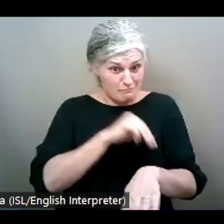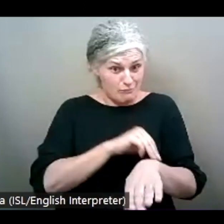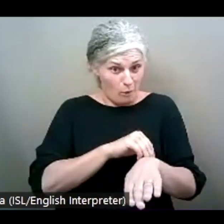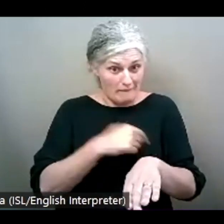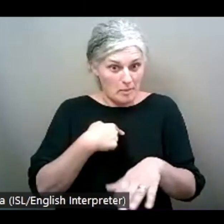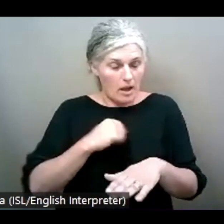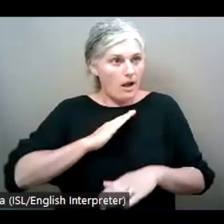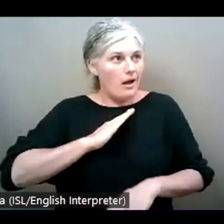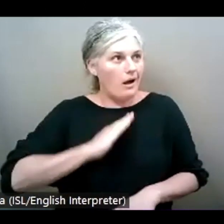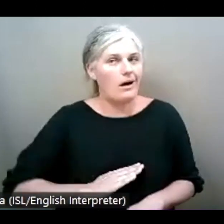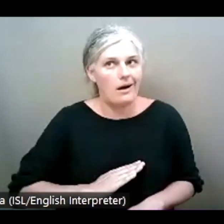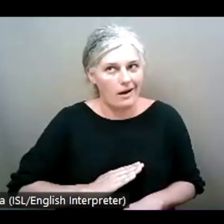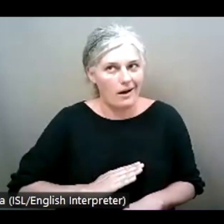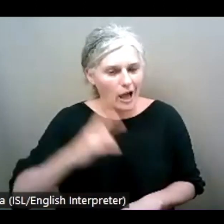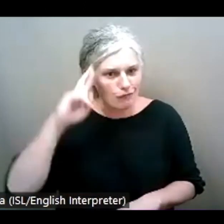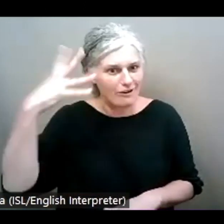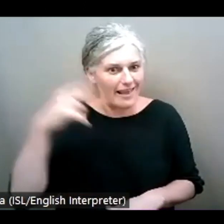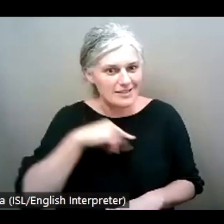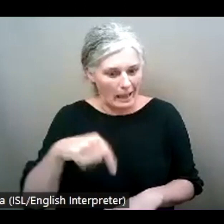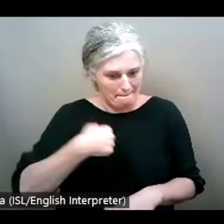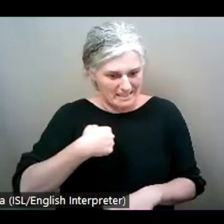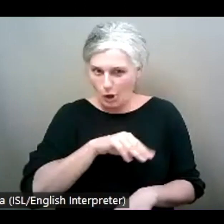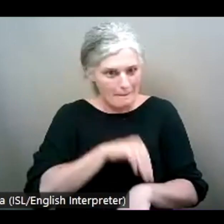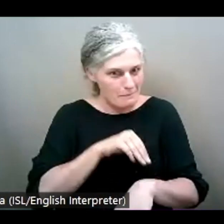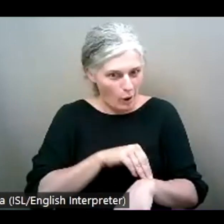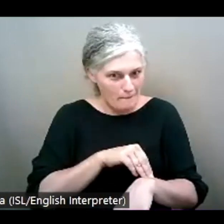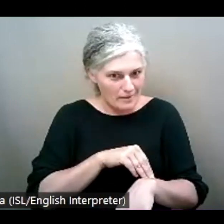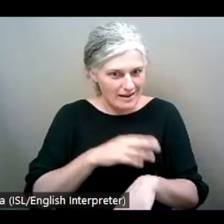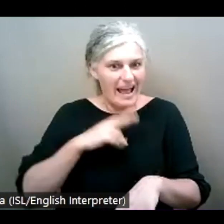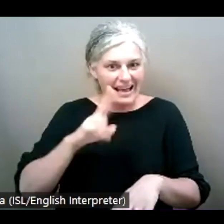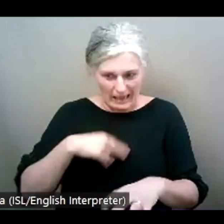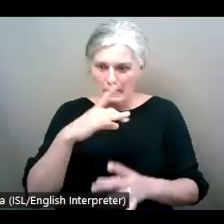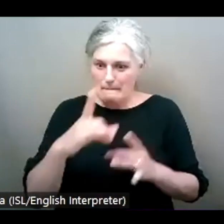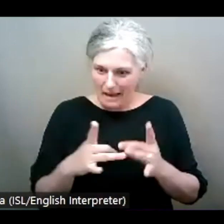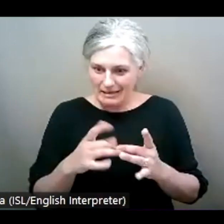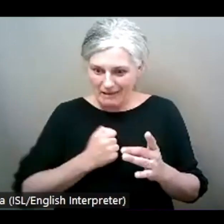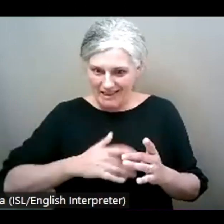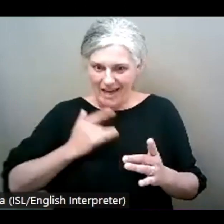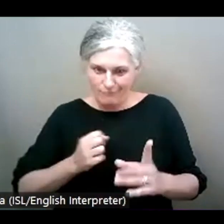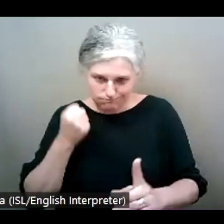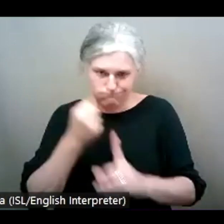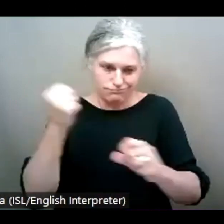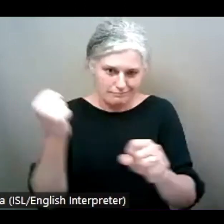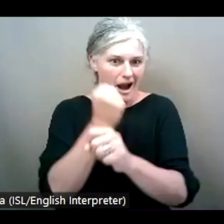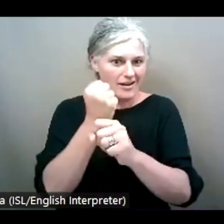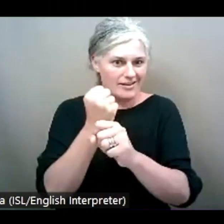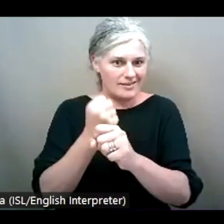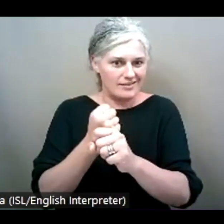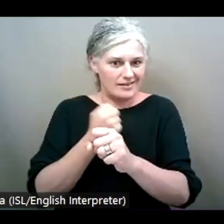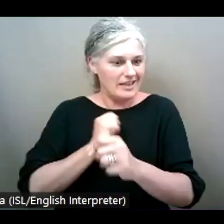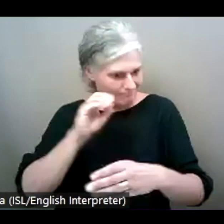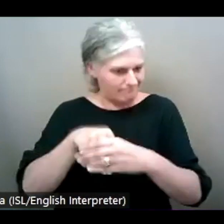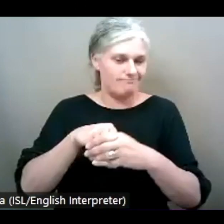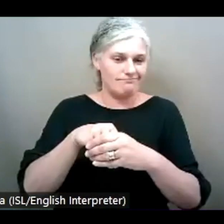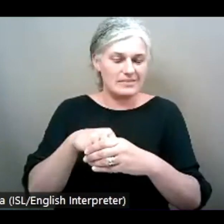relief. And I was so empowered to get involved and to make my mark, to be a part of social change. And as James and Fiona